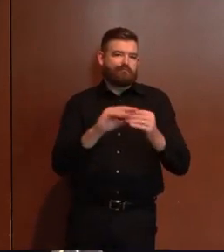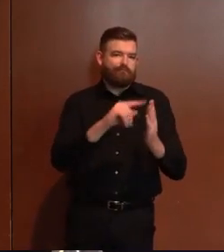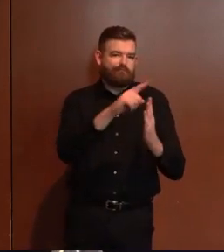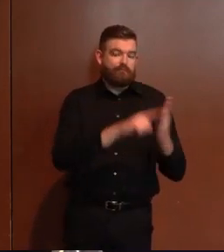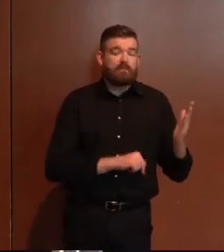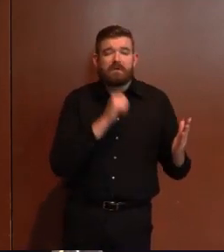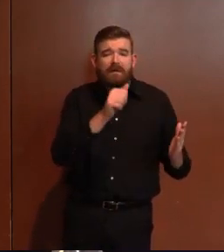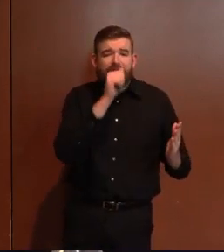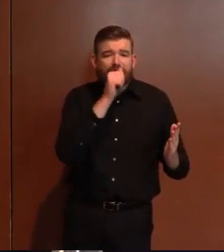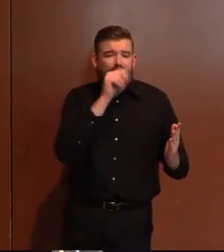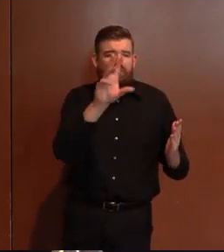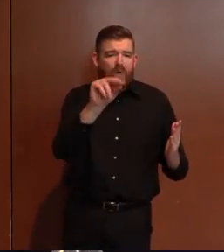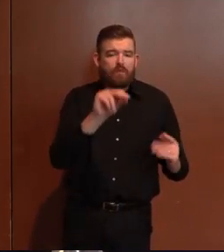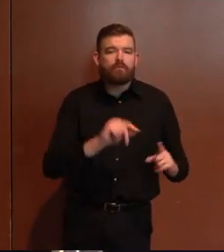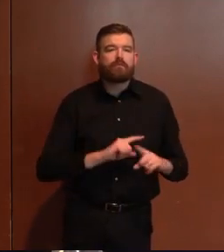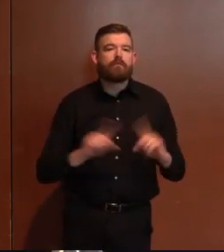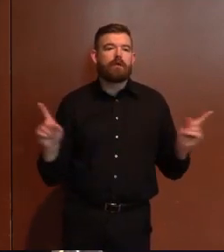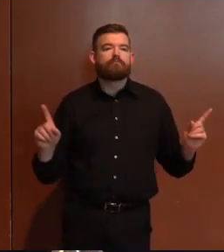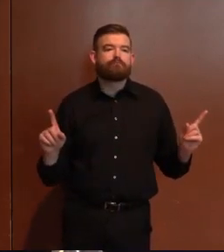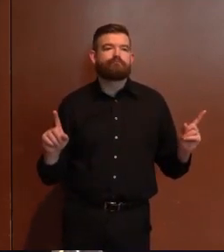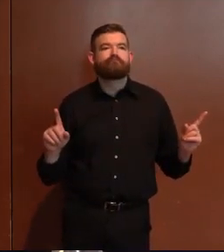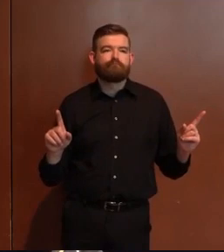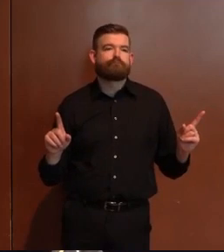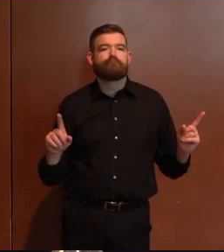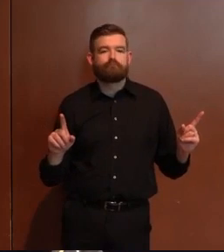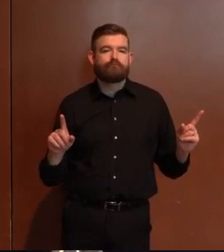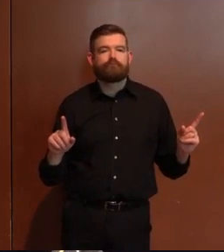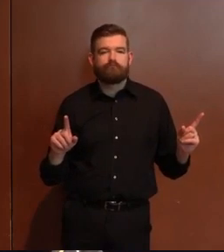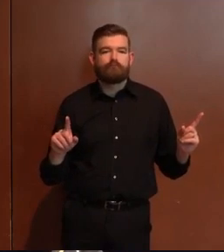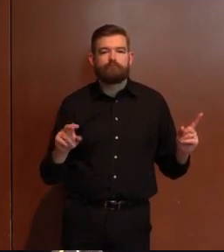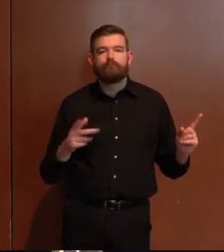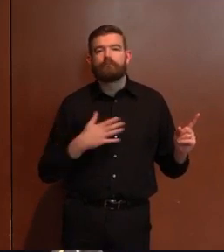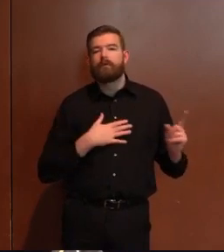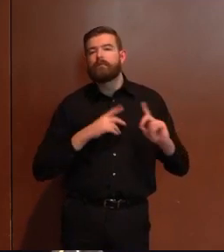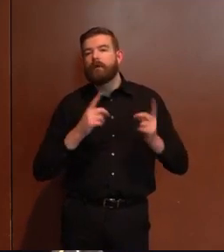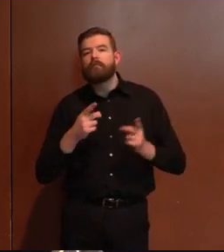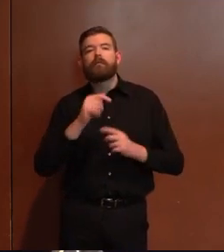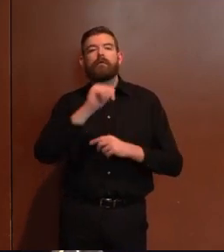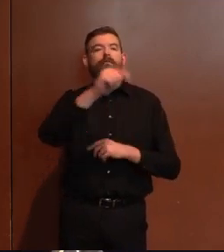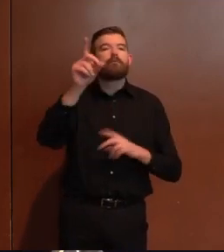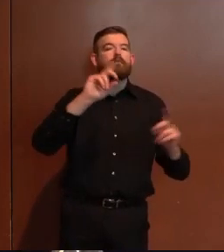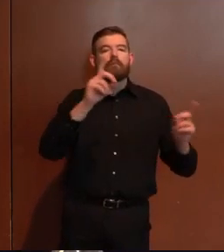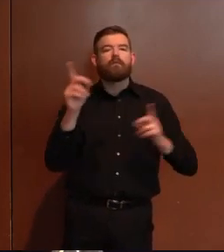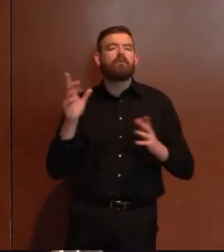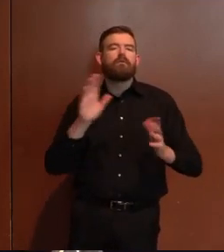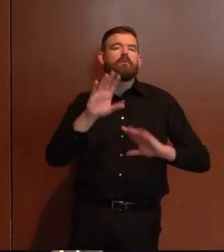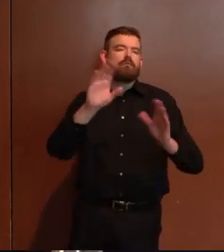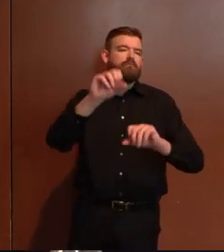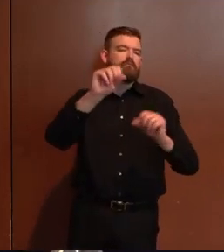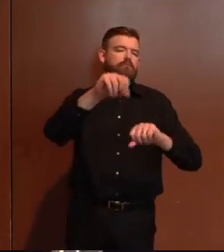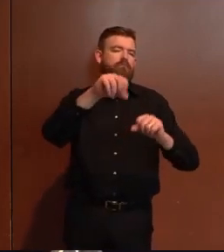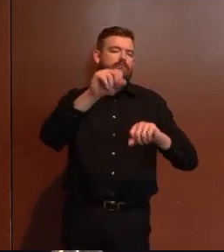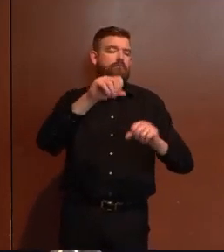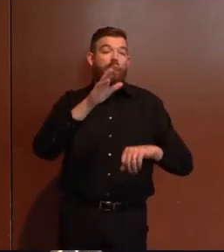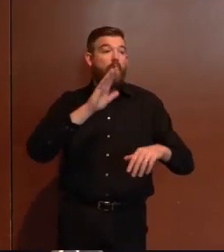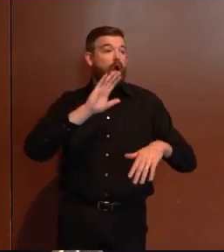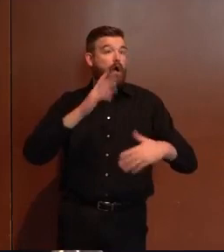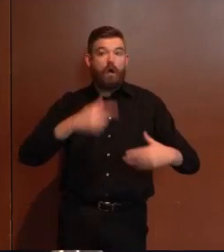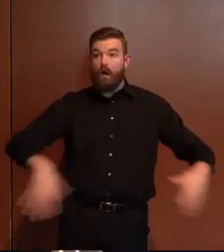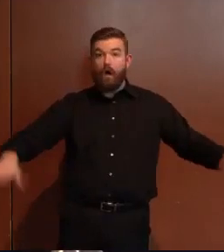of the comparisons between and amongst departments should take place. But we will have an after-action plan. Judy, where'd